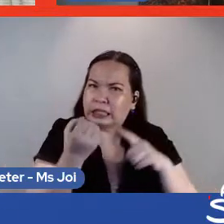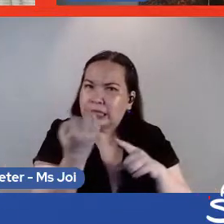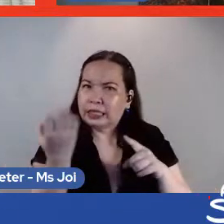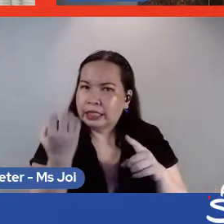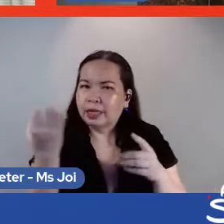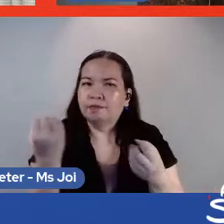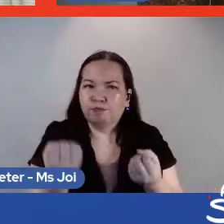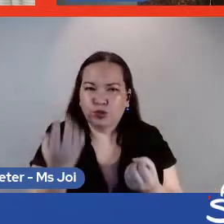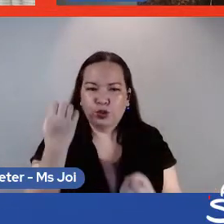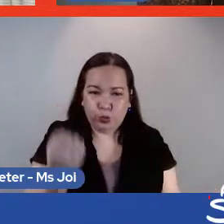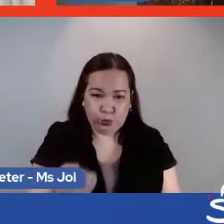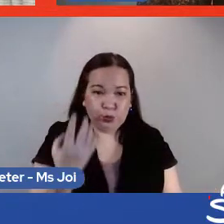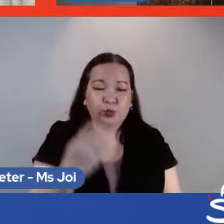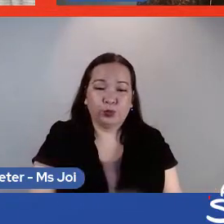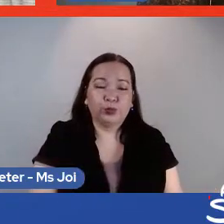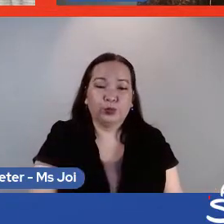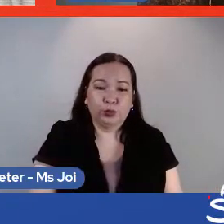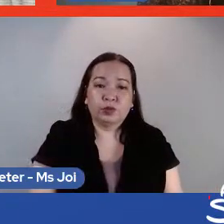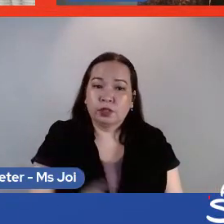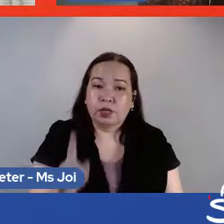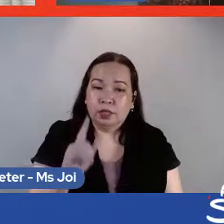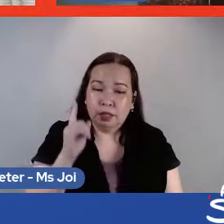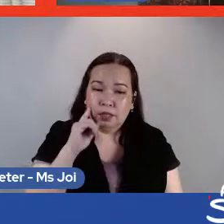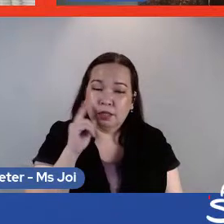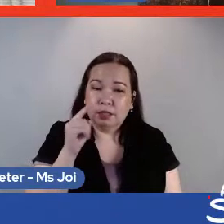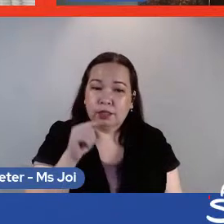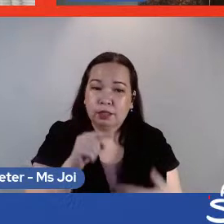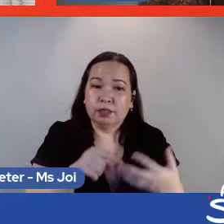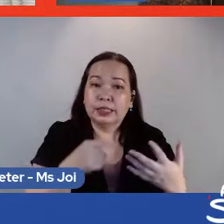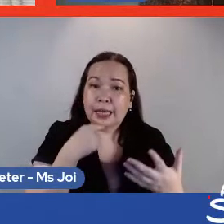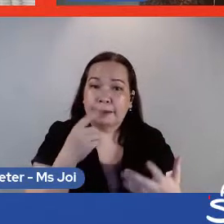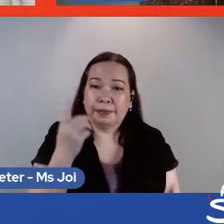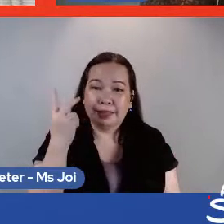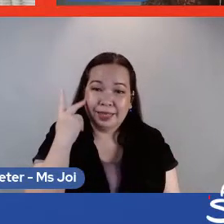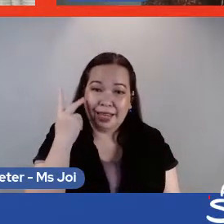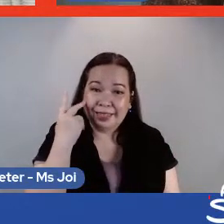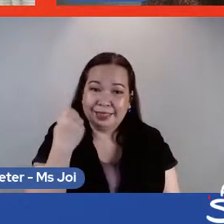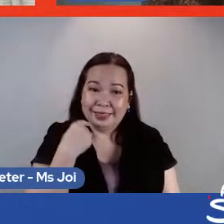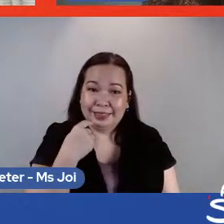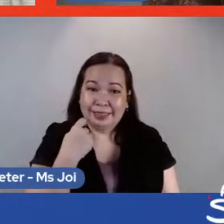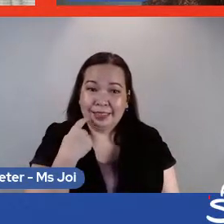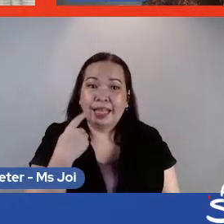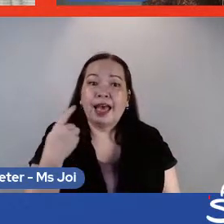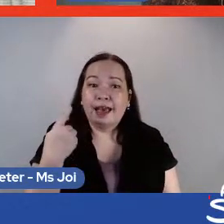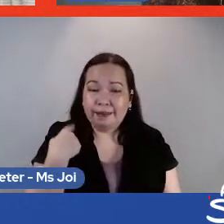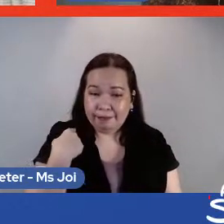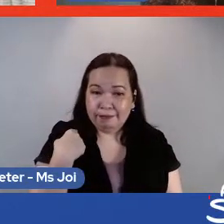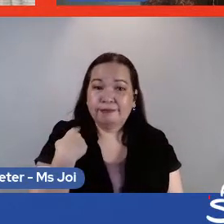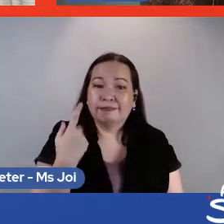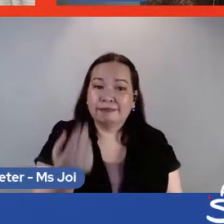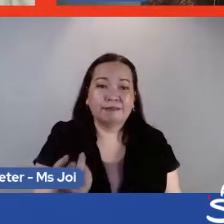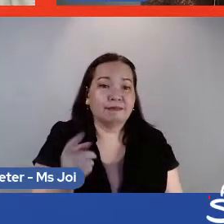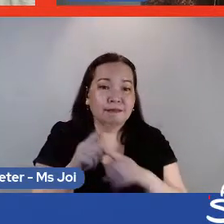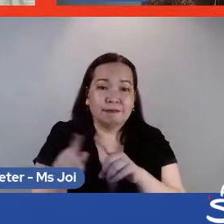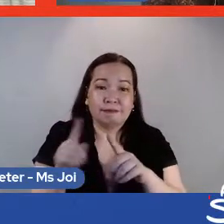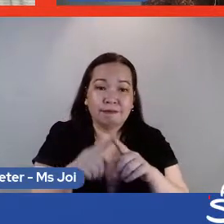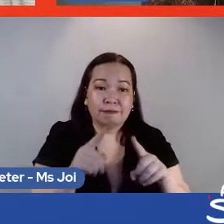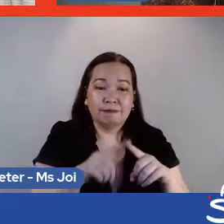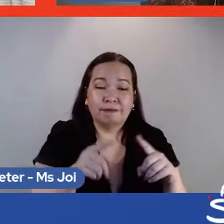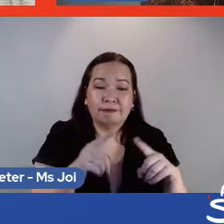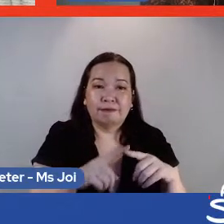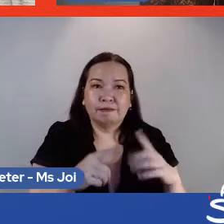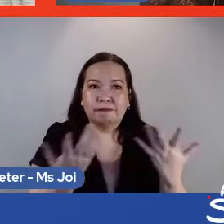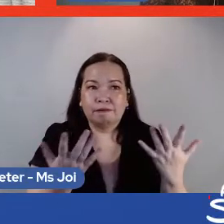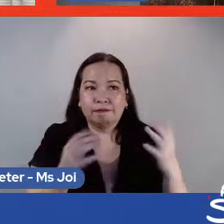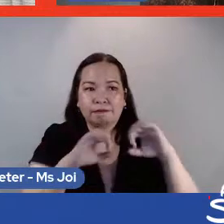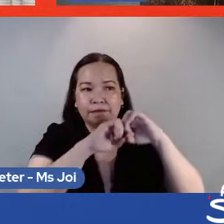And I think the great thing about it, to what Kylie mentioned earlier, is that there are many different kind of entry points